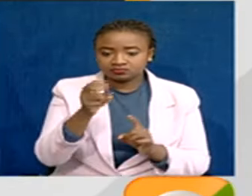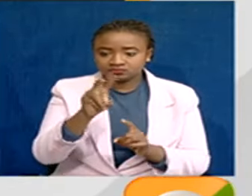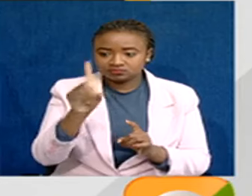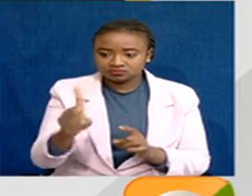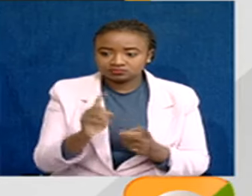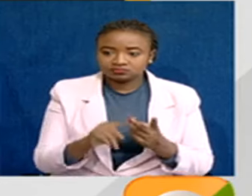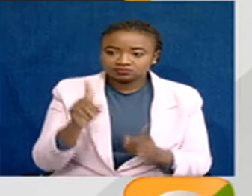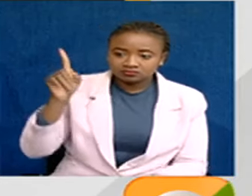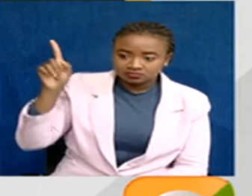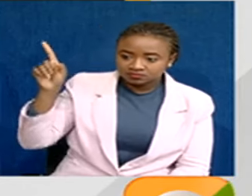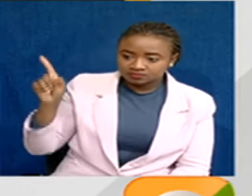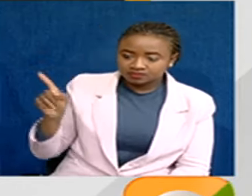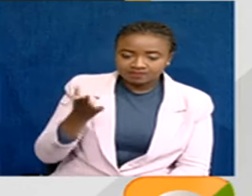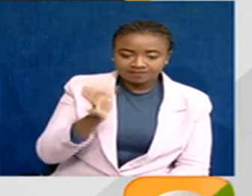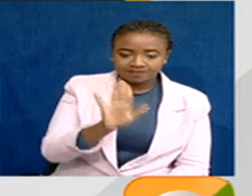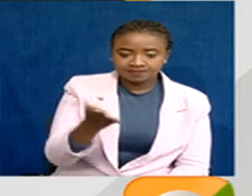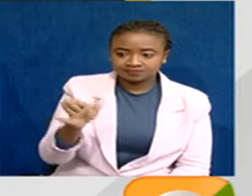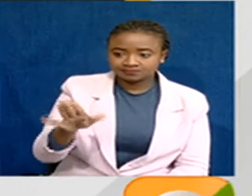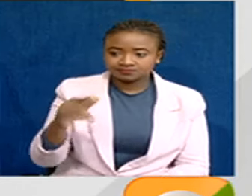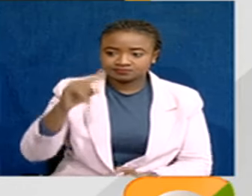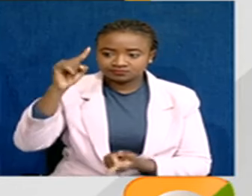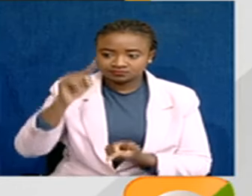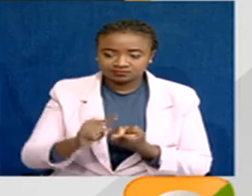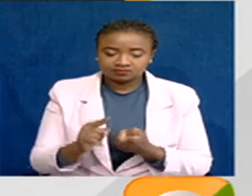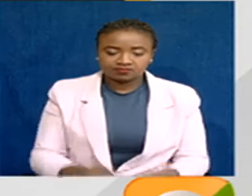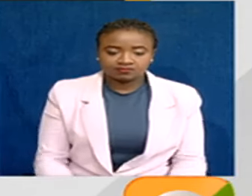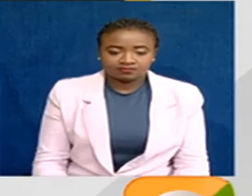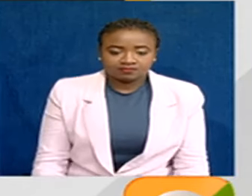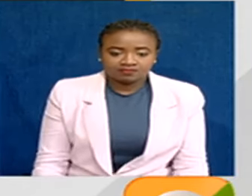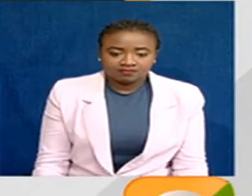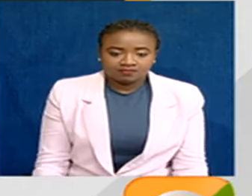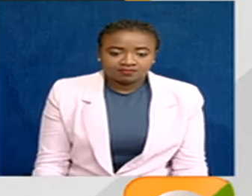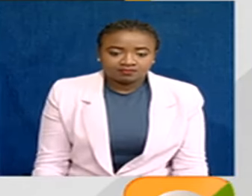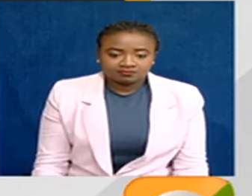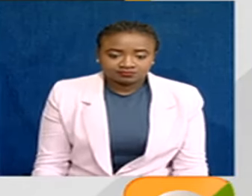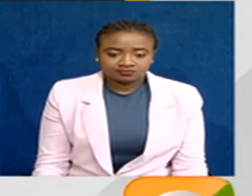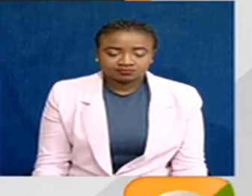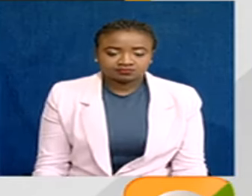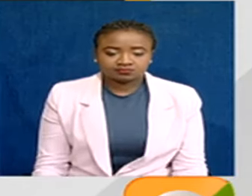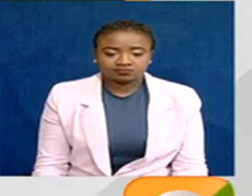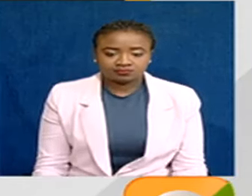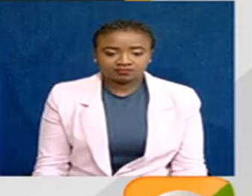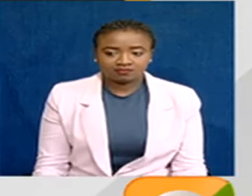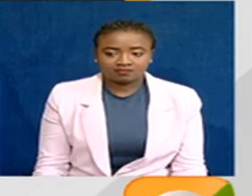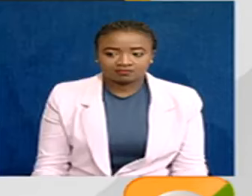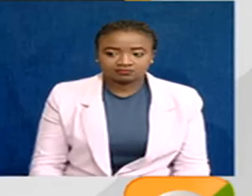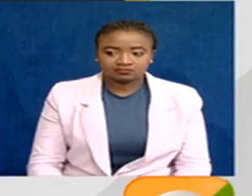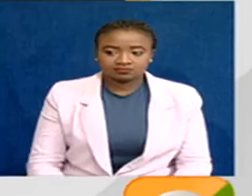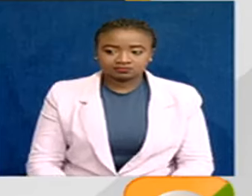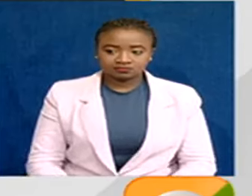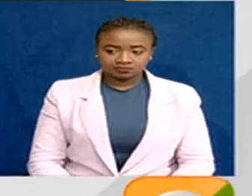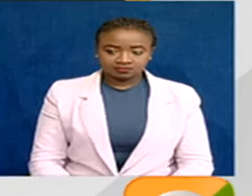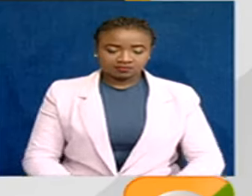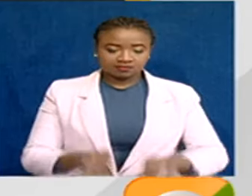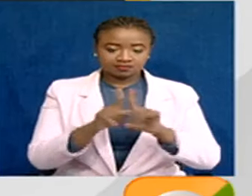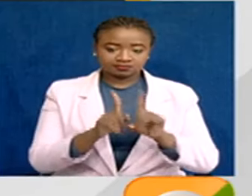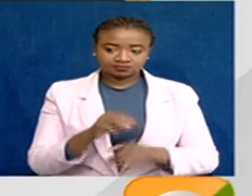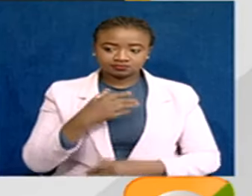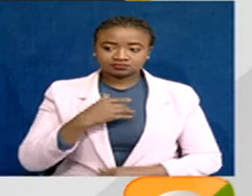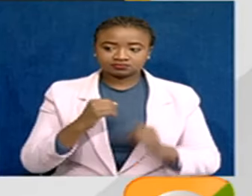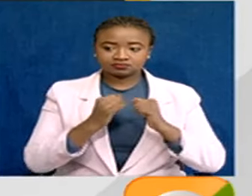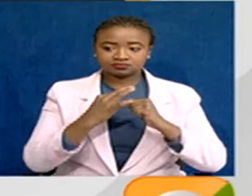2020 to 2021 and 2021 to 2022, the repayments were less than the control of budget approved amounts by 1.4 billion shillings and a staggering